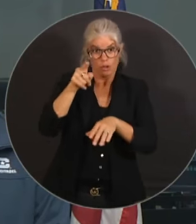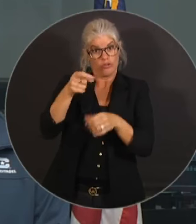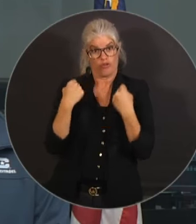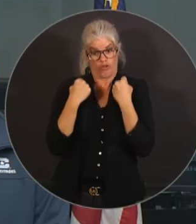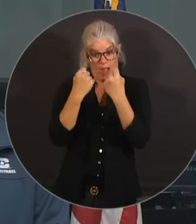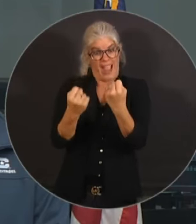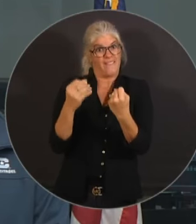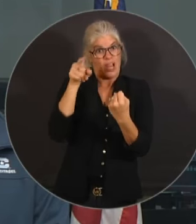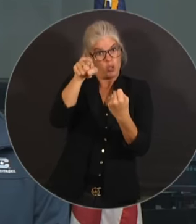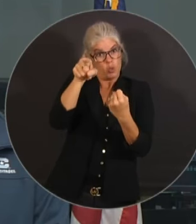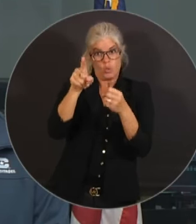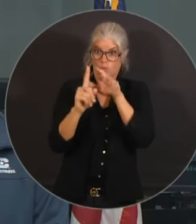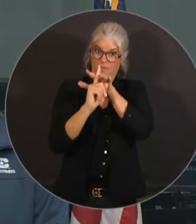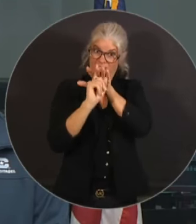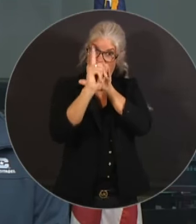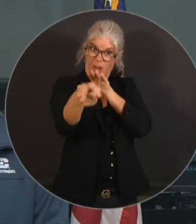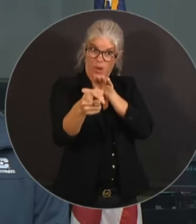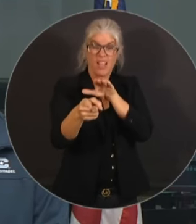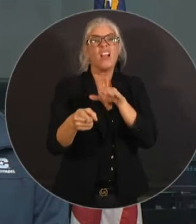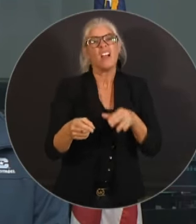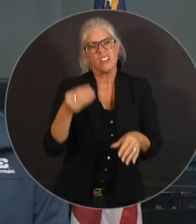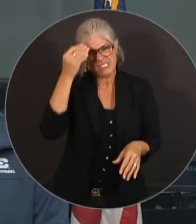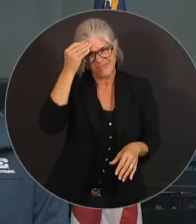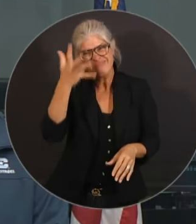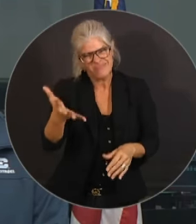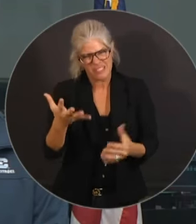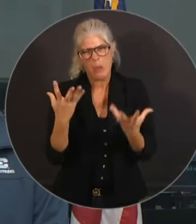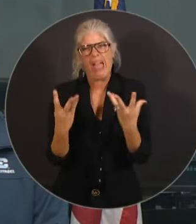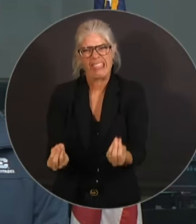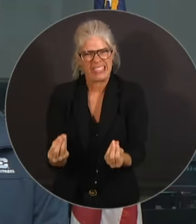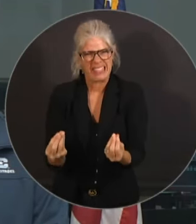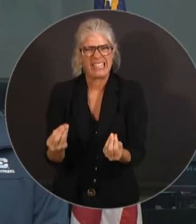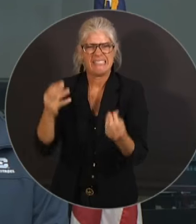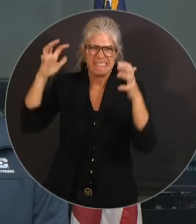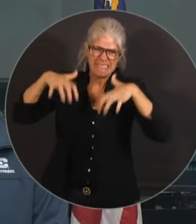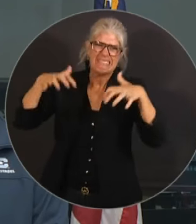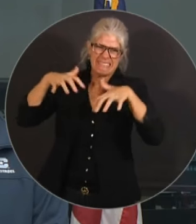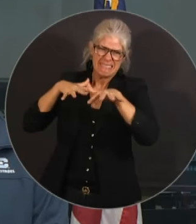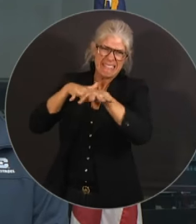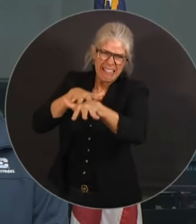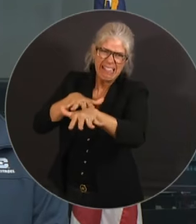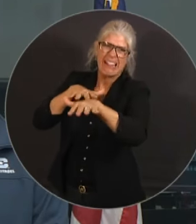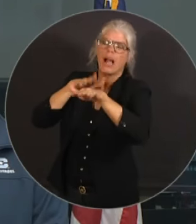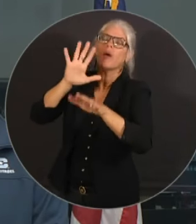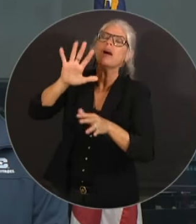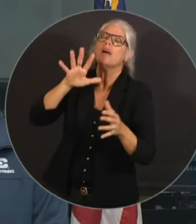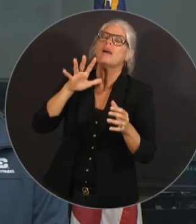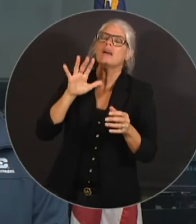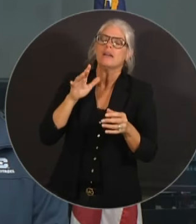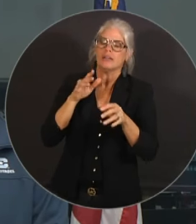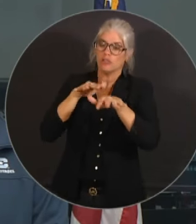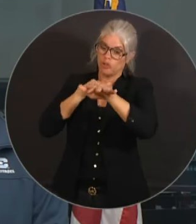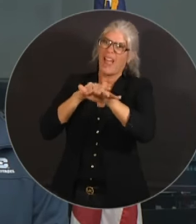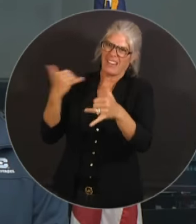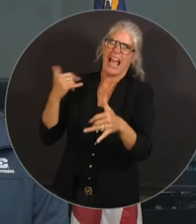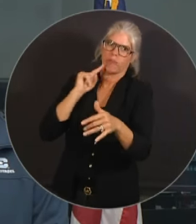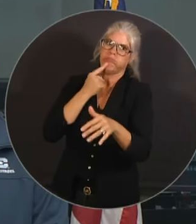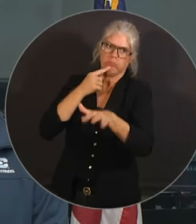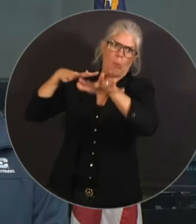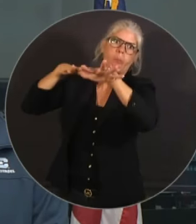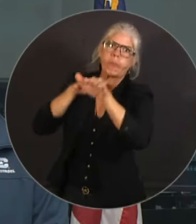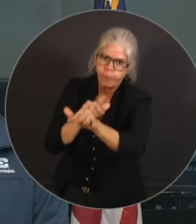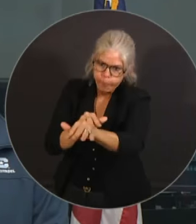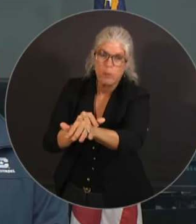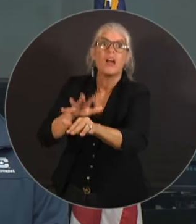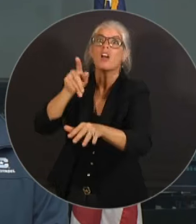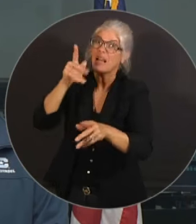a lot of saturation and congestion. The moment that happened, the governor directed that we escort fuel trucks. We will continue to do that until it's not safe.